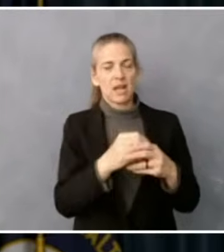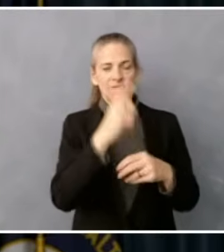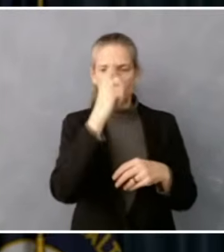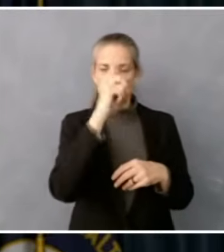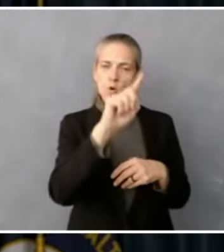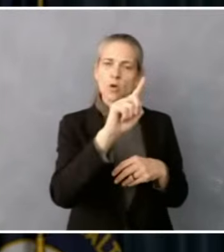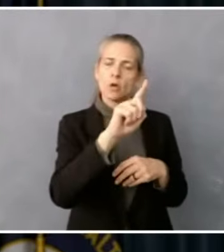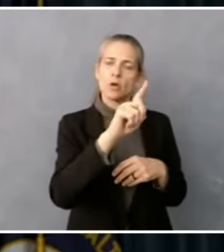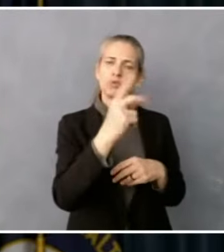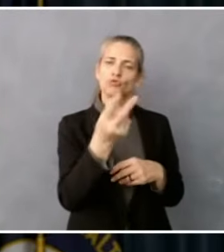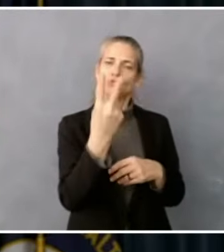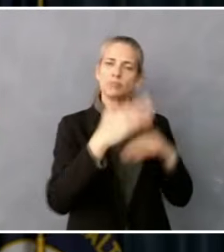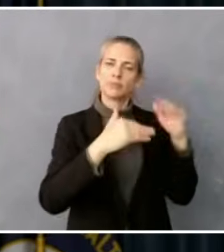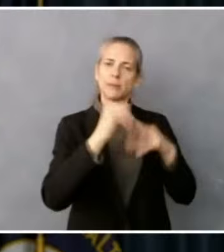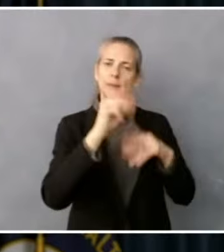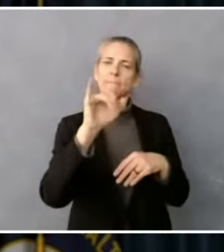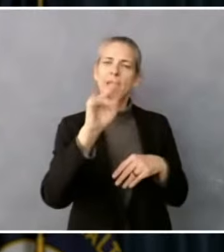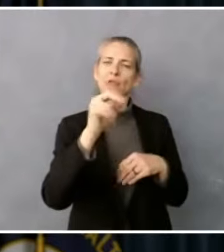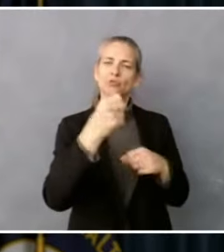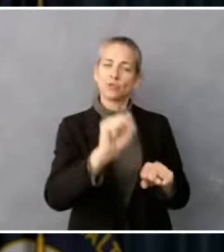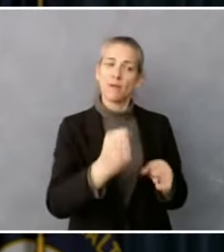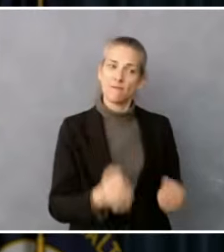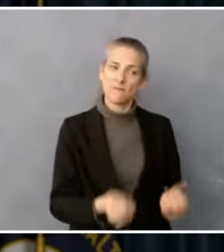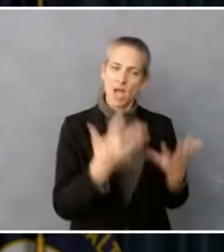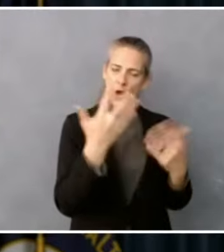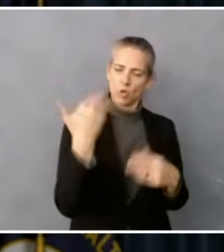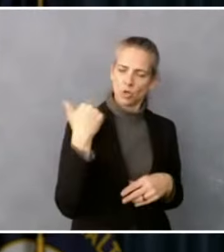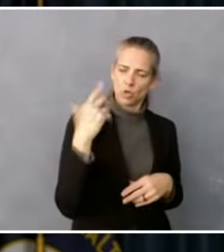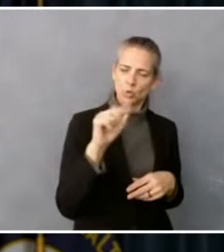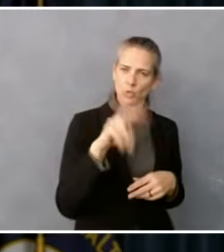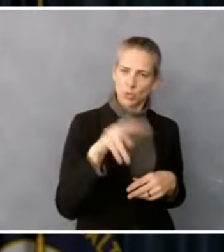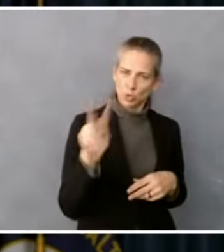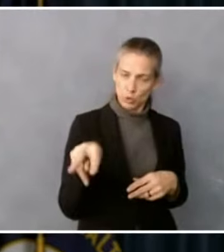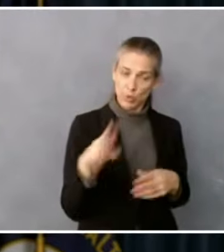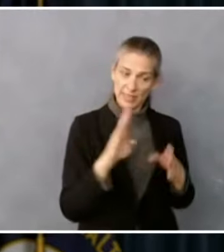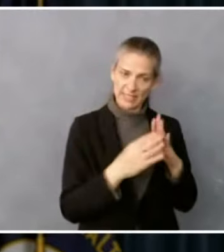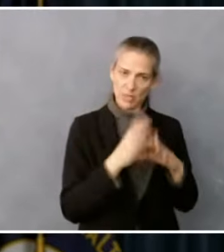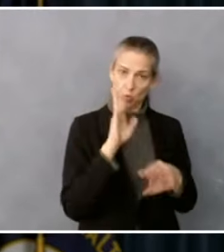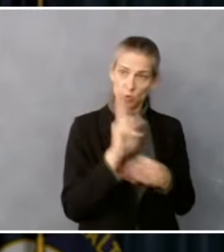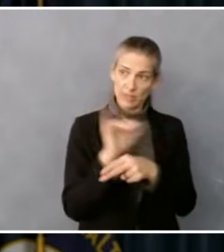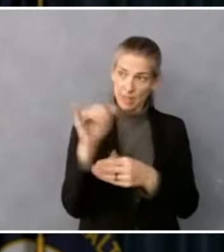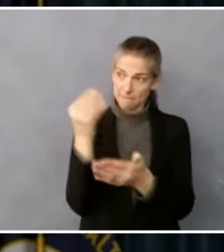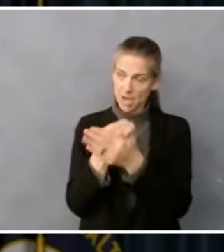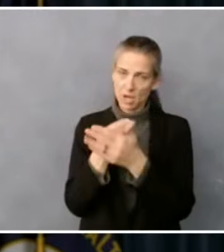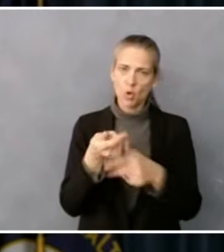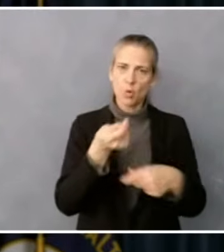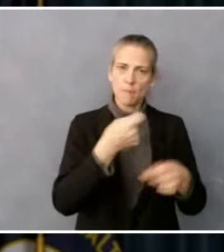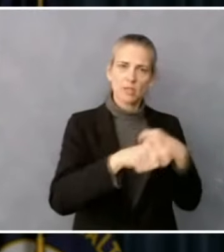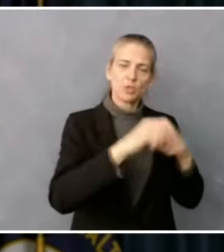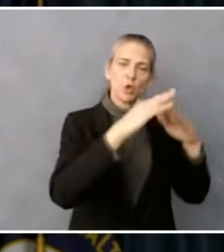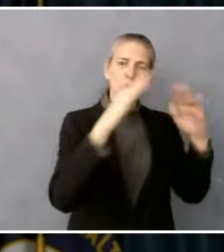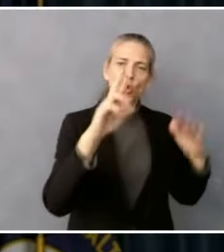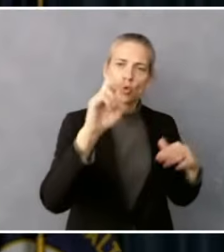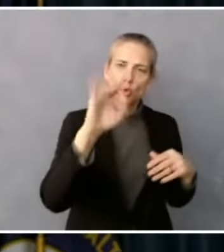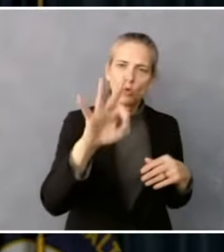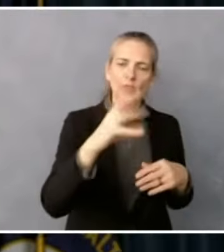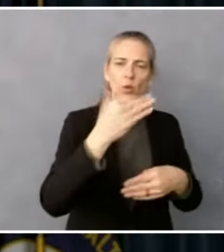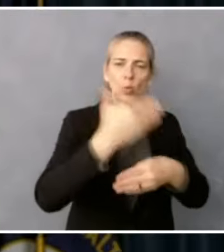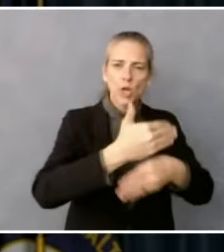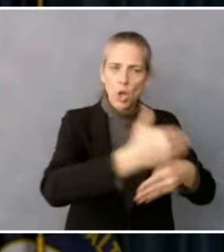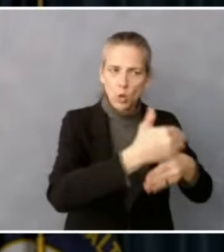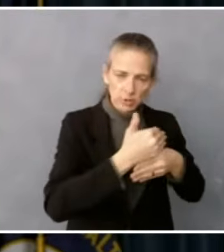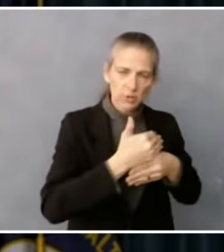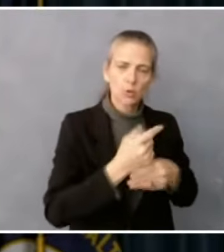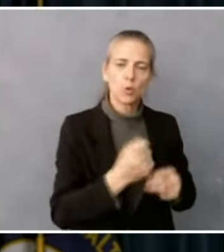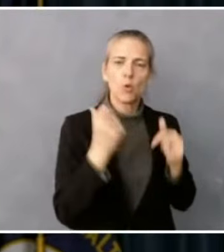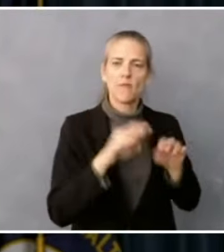were both destroyed in a fire in 2022. So the city will use the money to replace the roofs and the windows and remove the floors